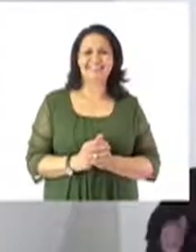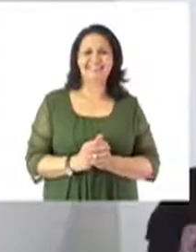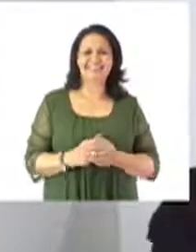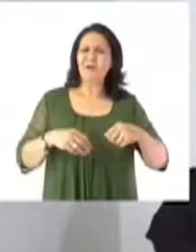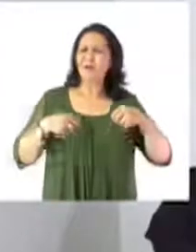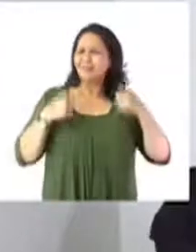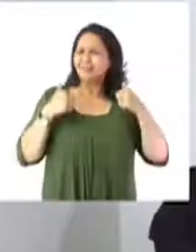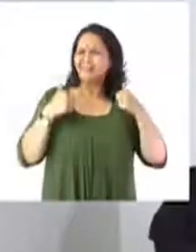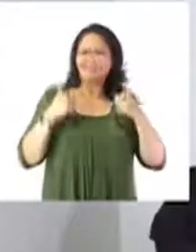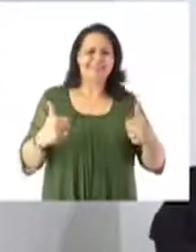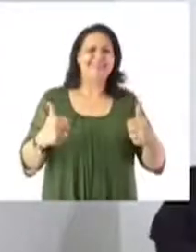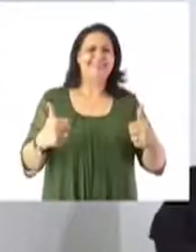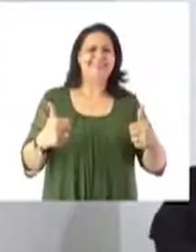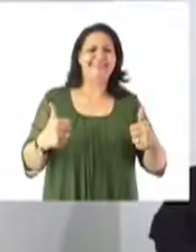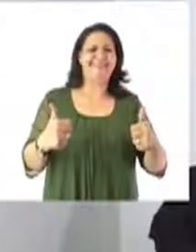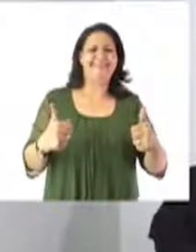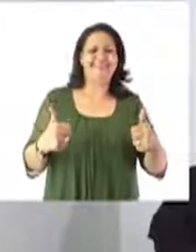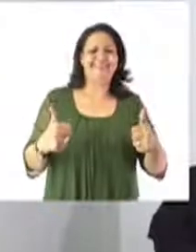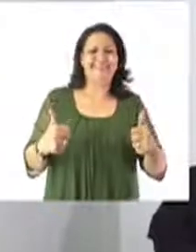Well done.